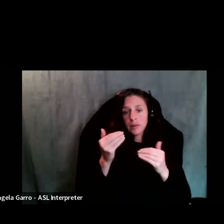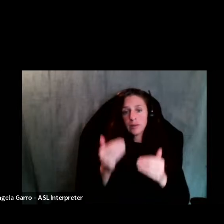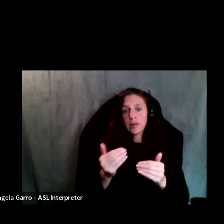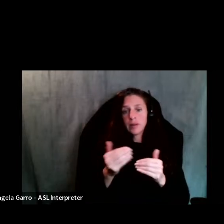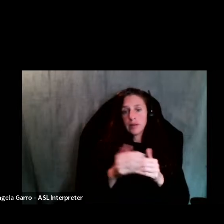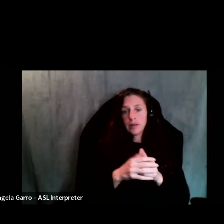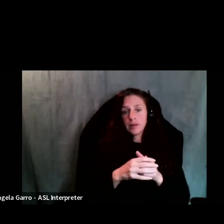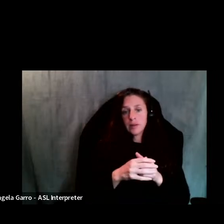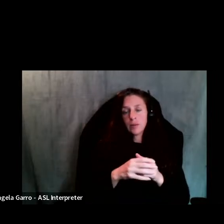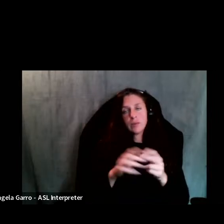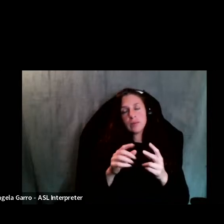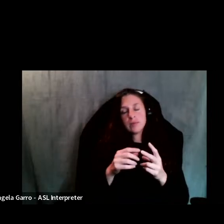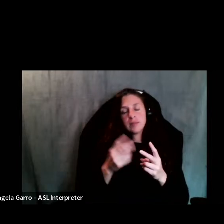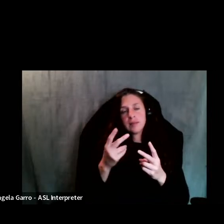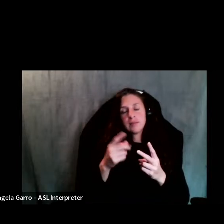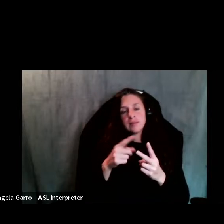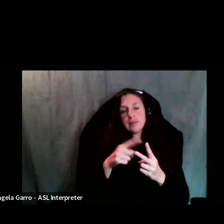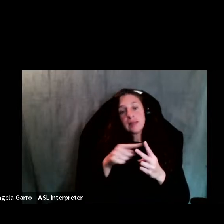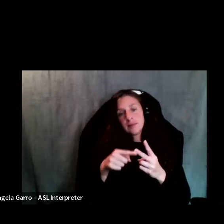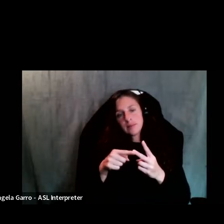Or second to last speaker.